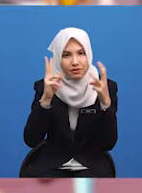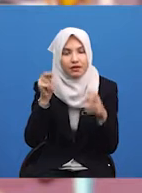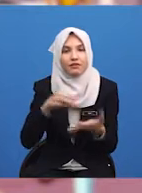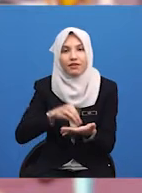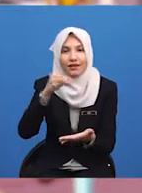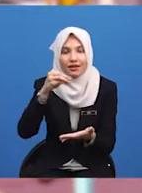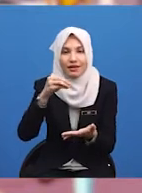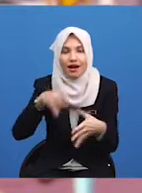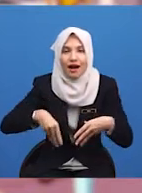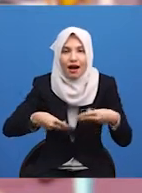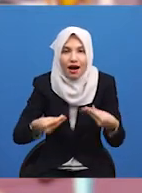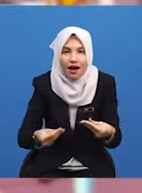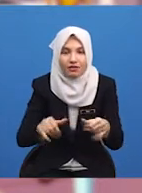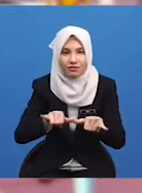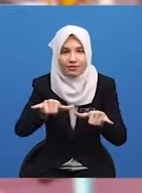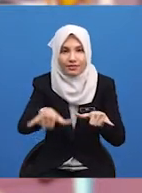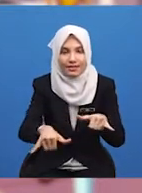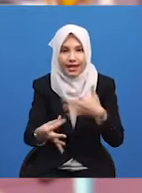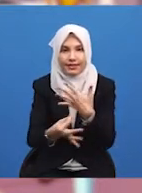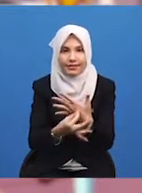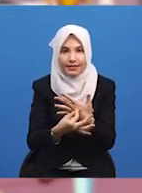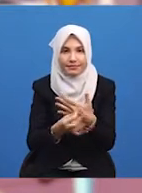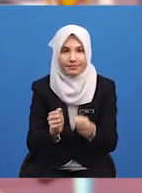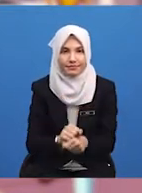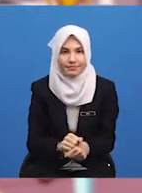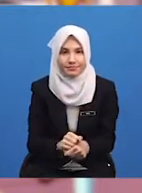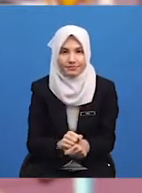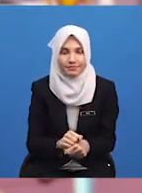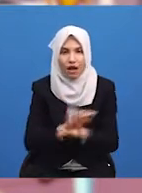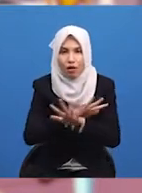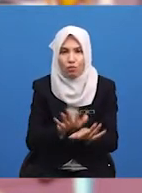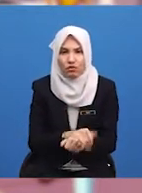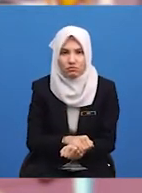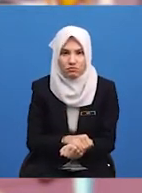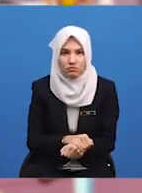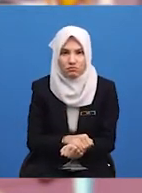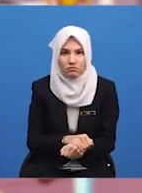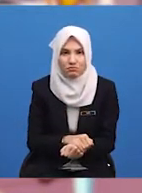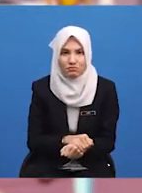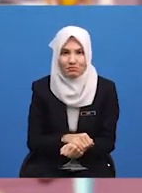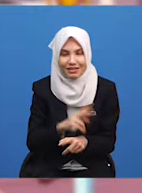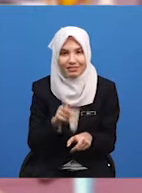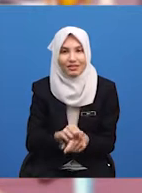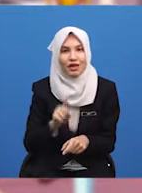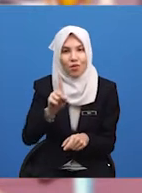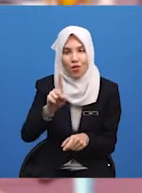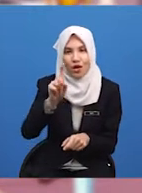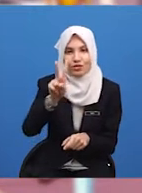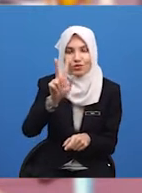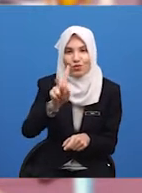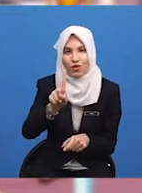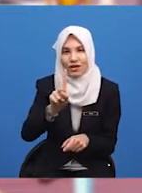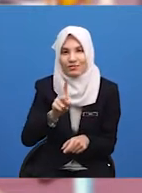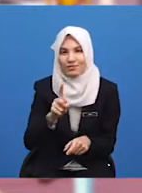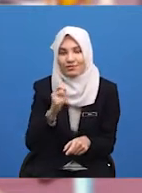safe. You mustn't tell anyone your password. I won't. Crazy Daniel 121,